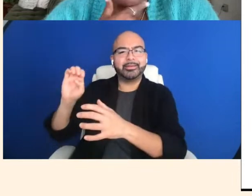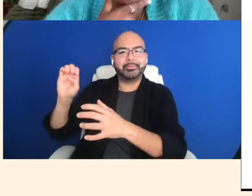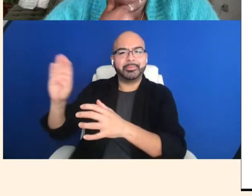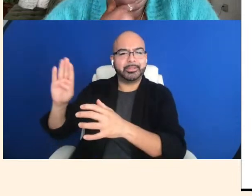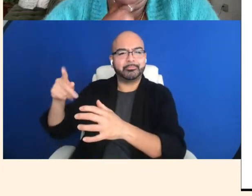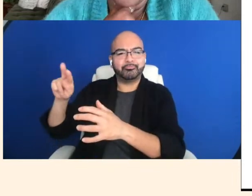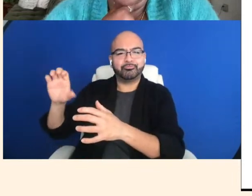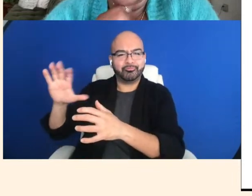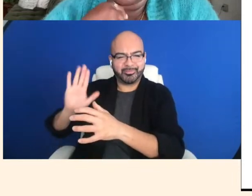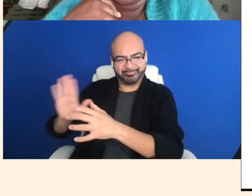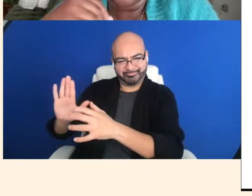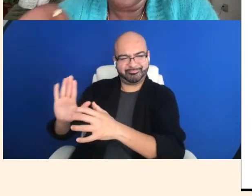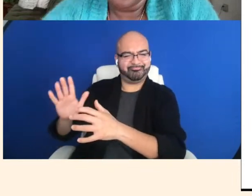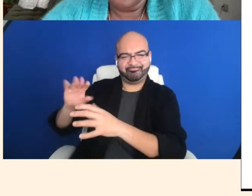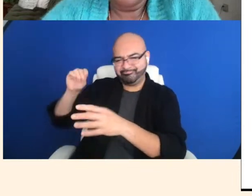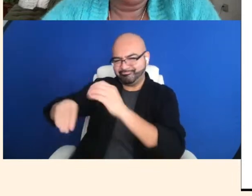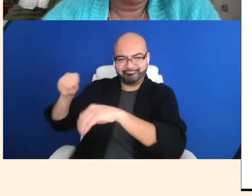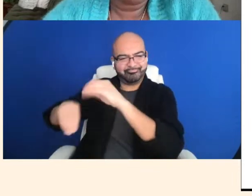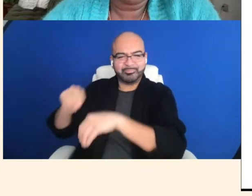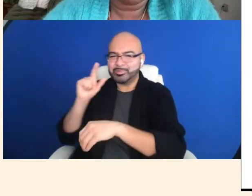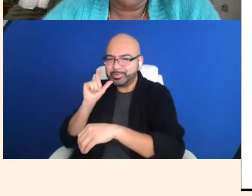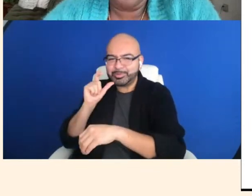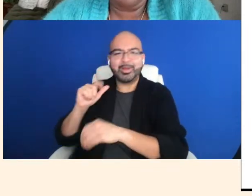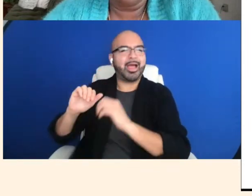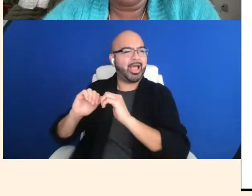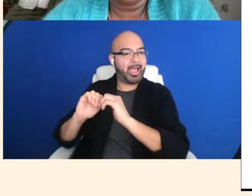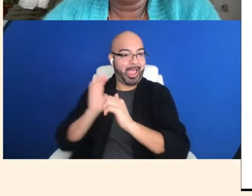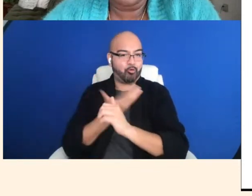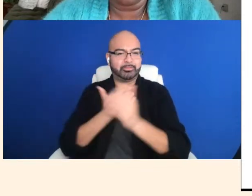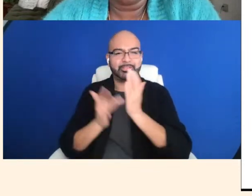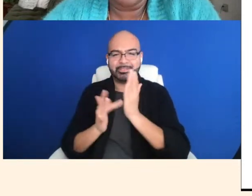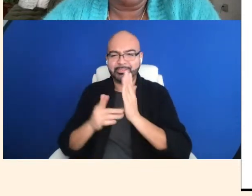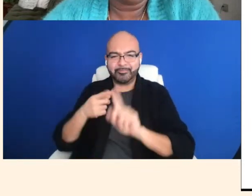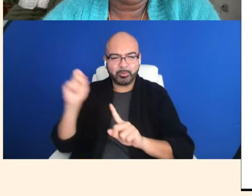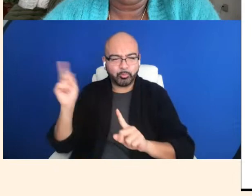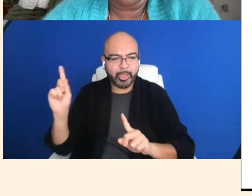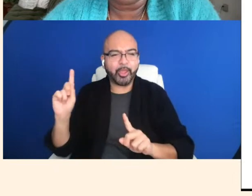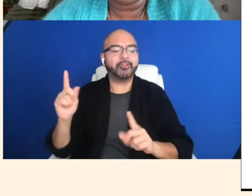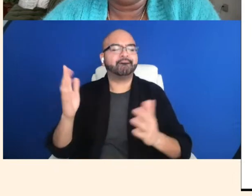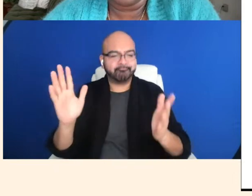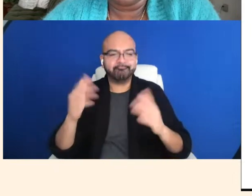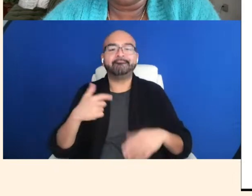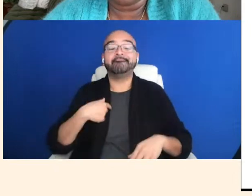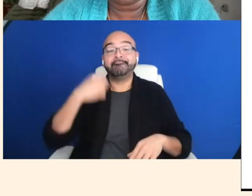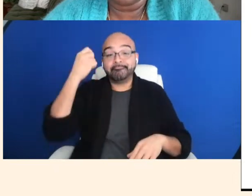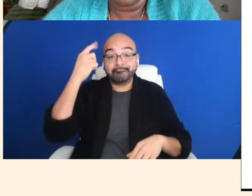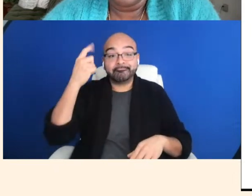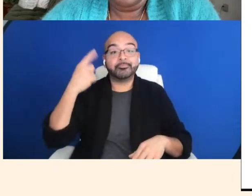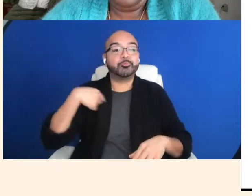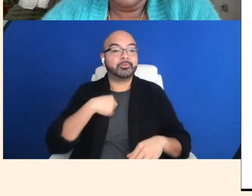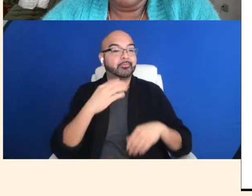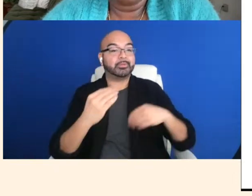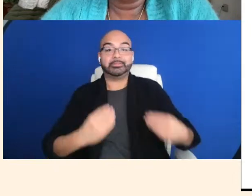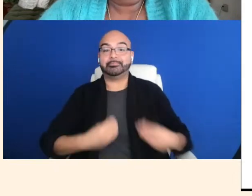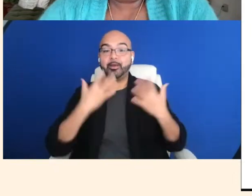from where we've pulled our techniques. So we've been inspired from across the fields.